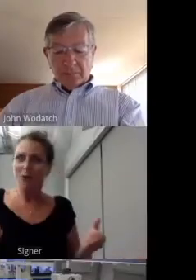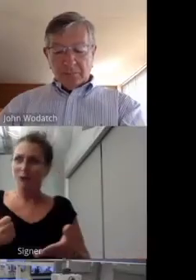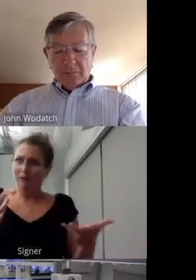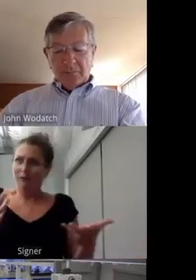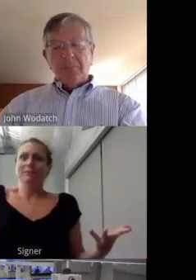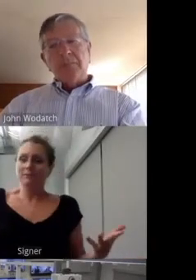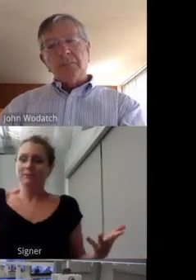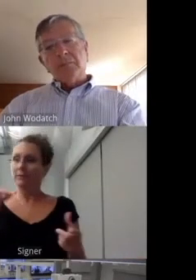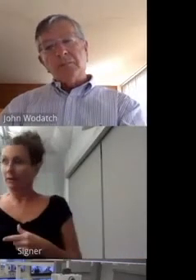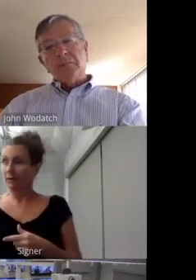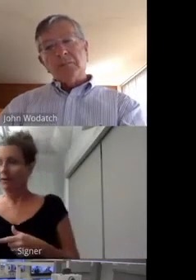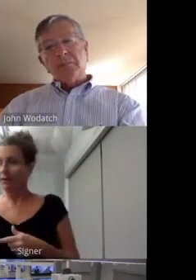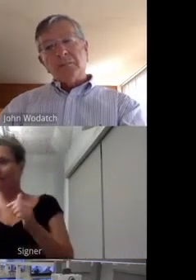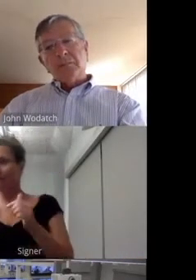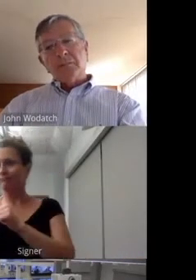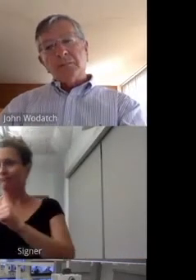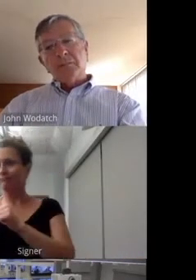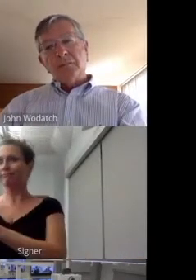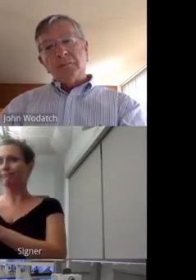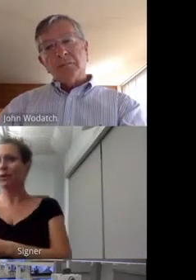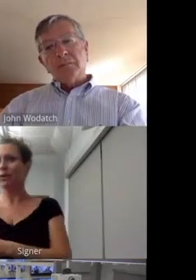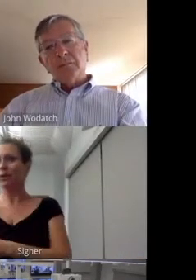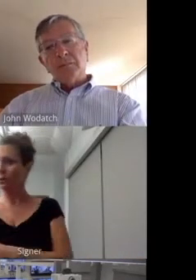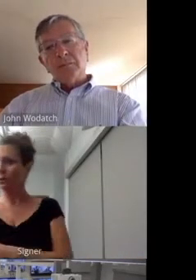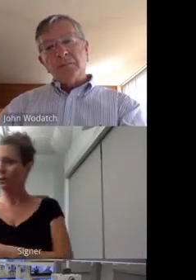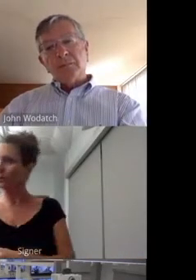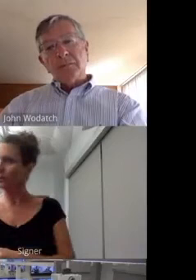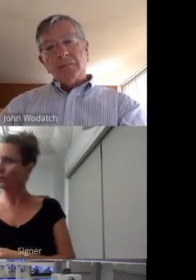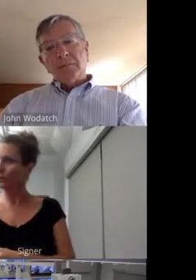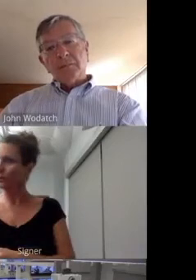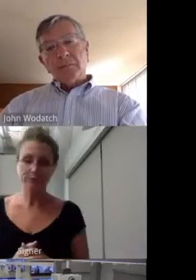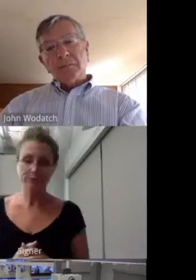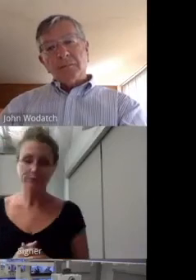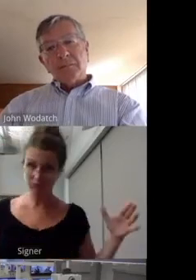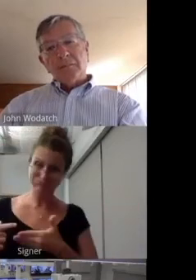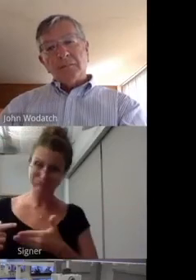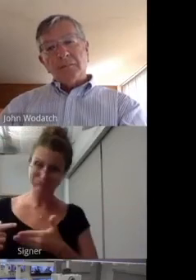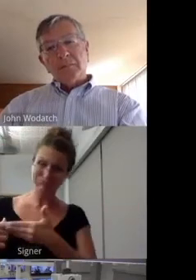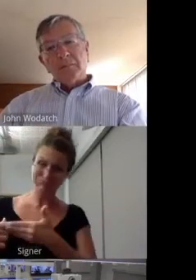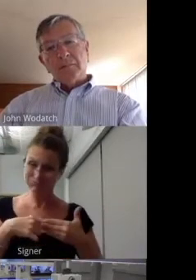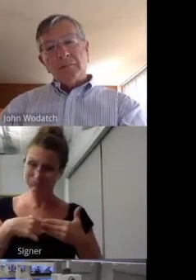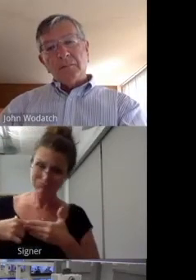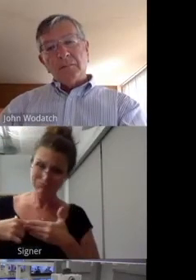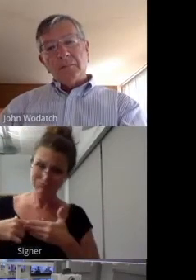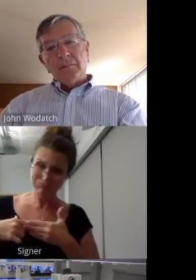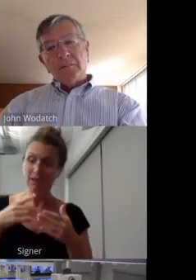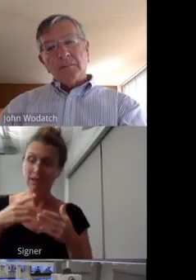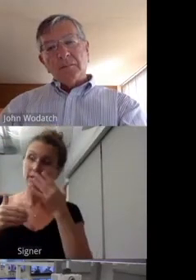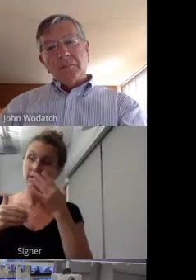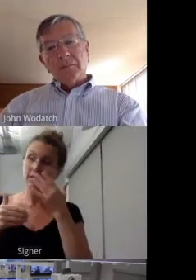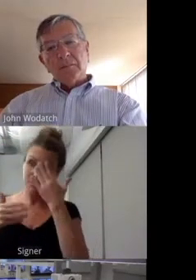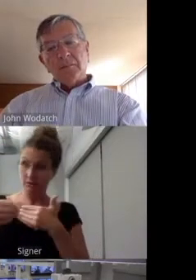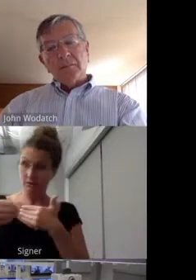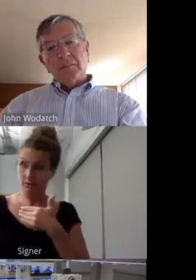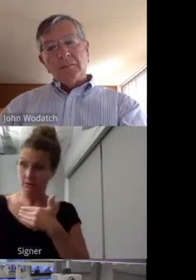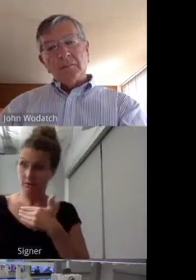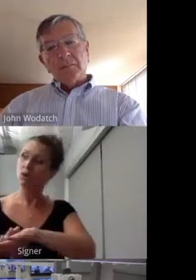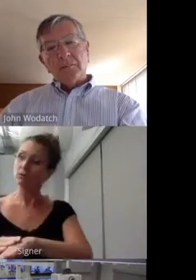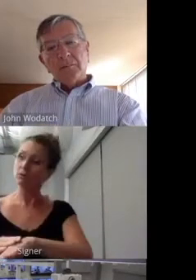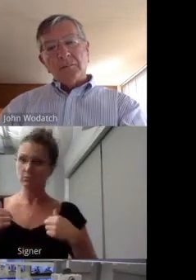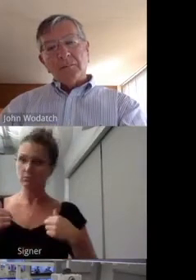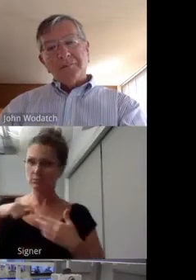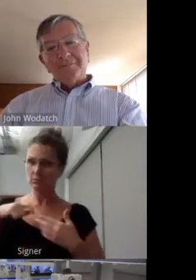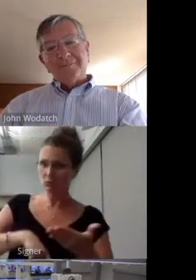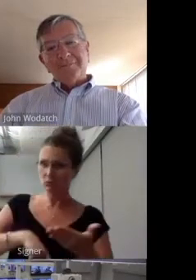well. And then there were consultations. I basically said, you were there, David, I'm not going to write the bill, you will write the bill. But I